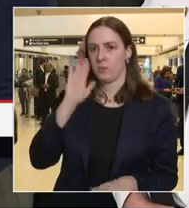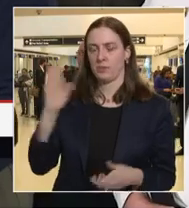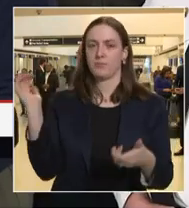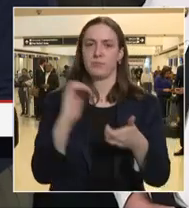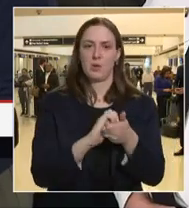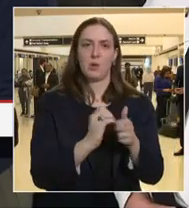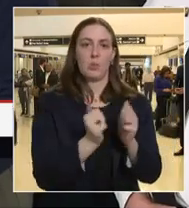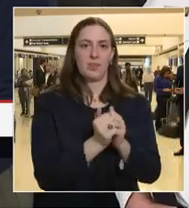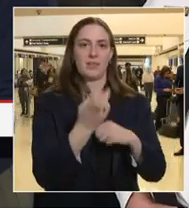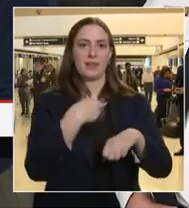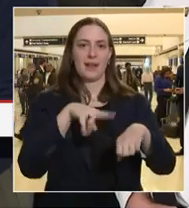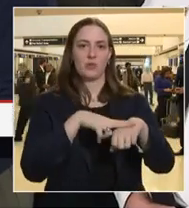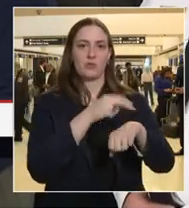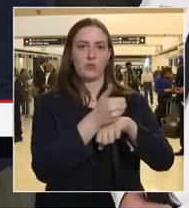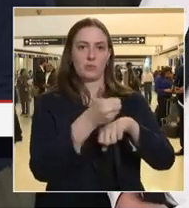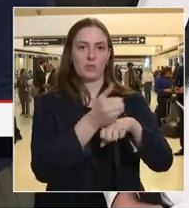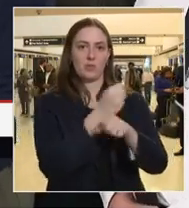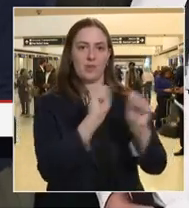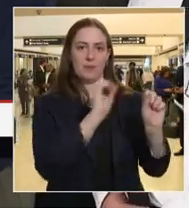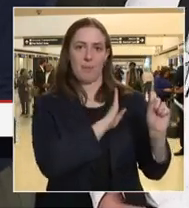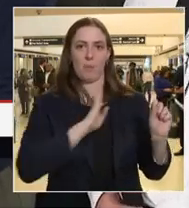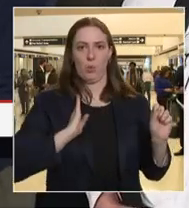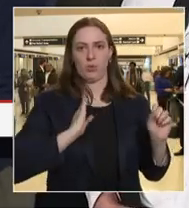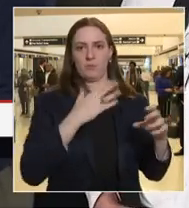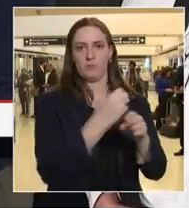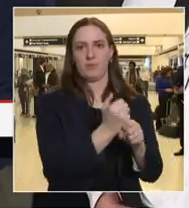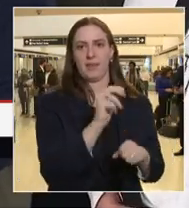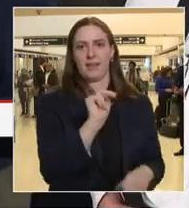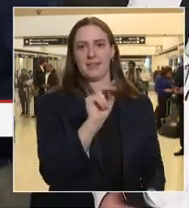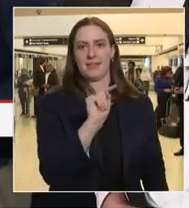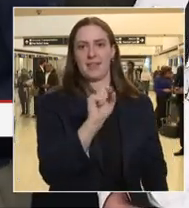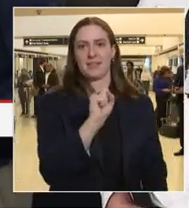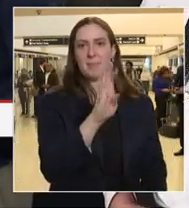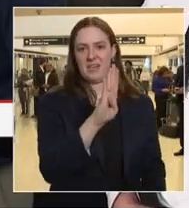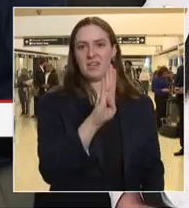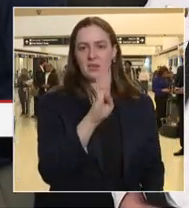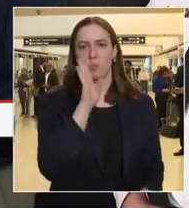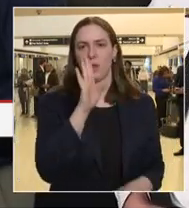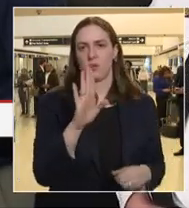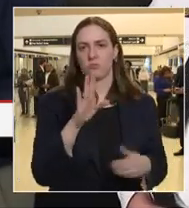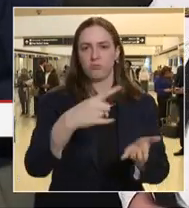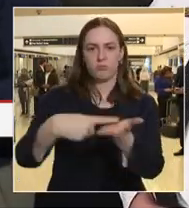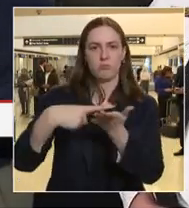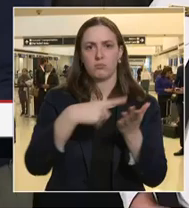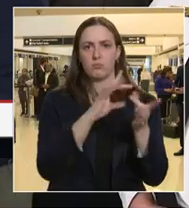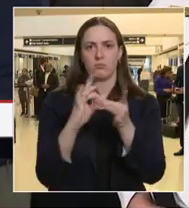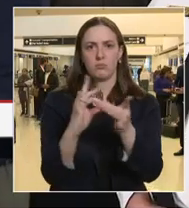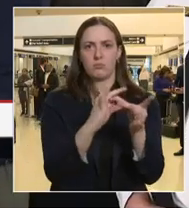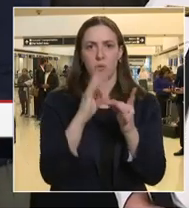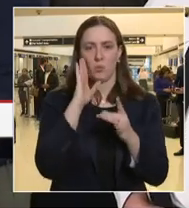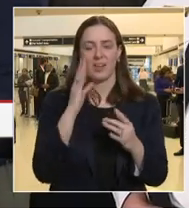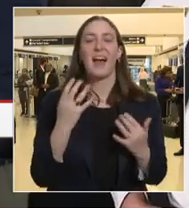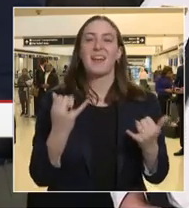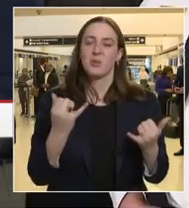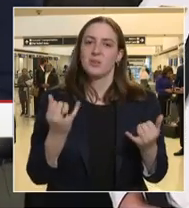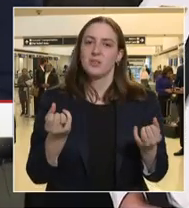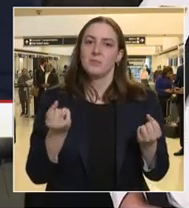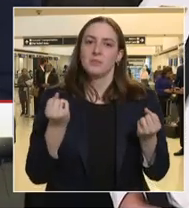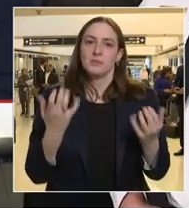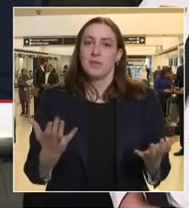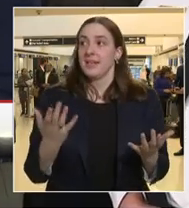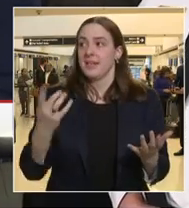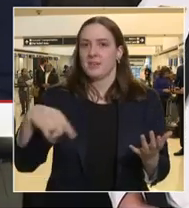on the investigation. I know that there are many questions, and at this early stage, I just won't be able to answer